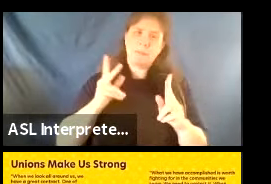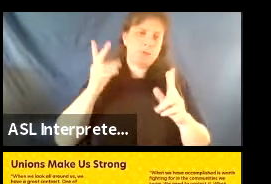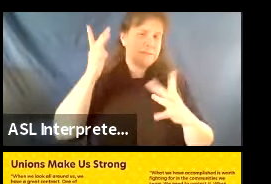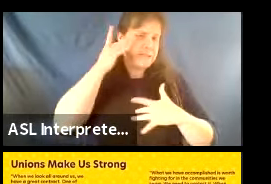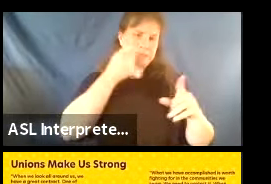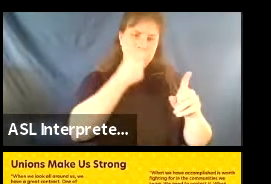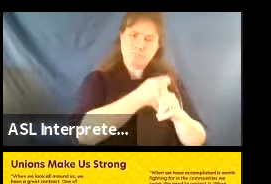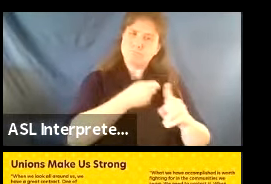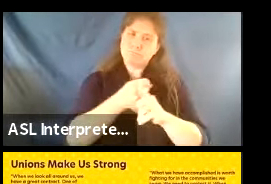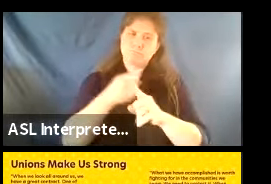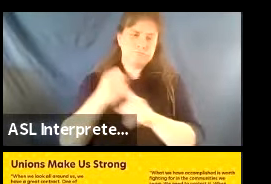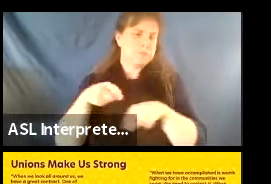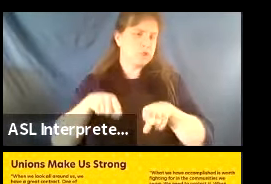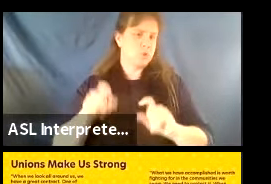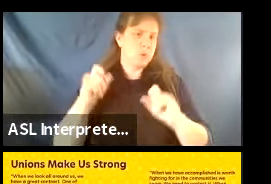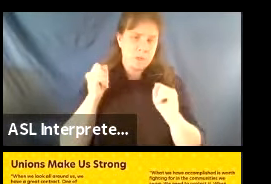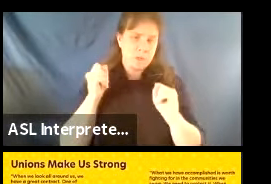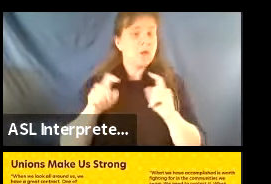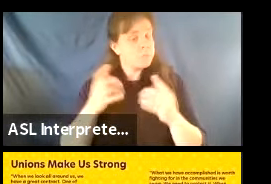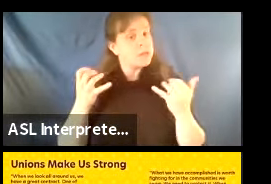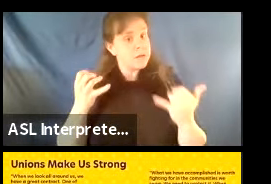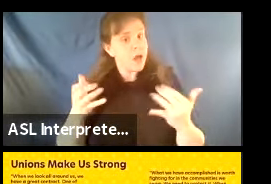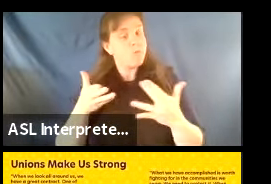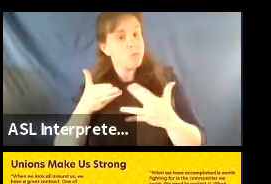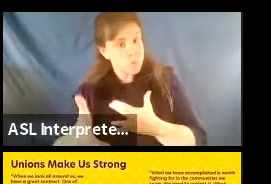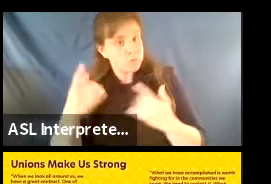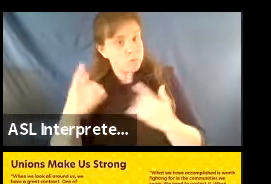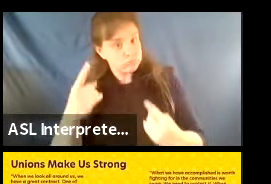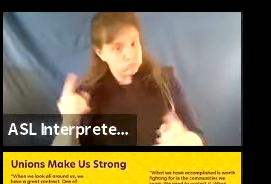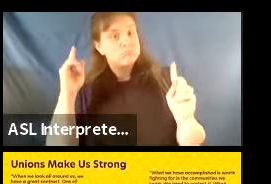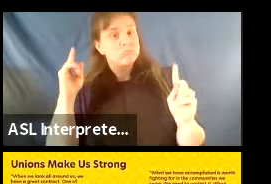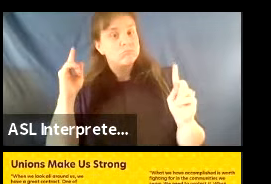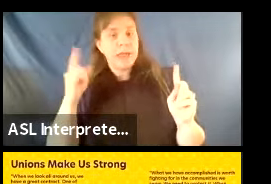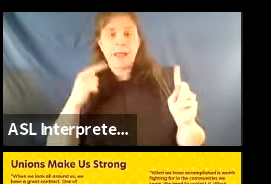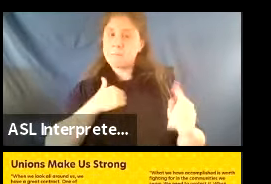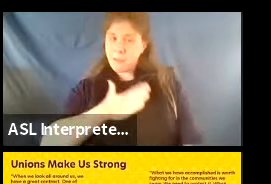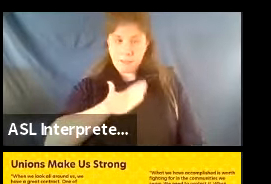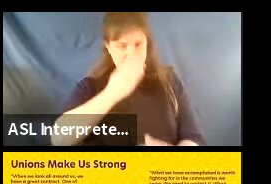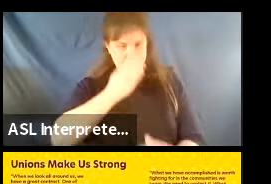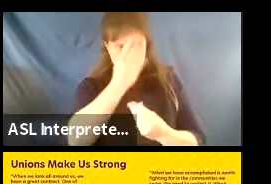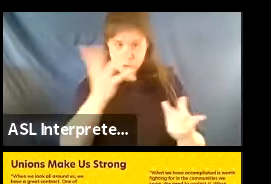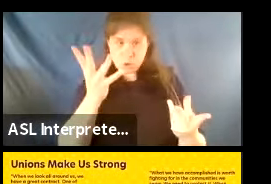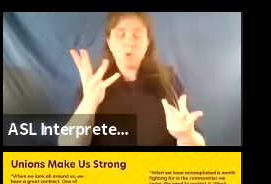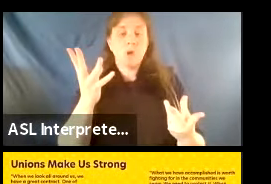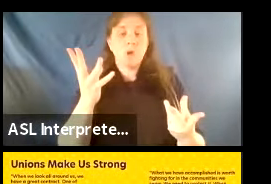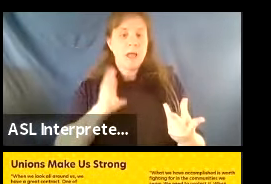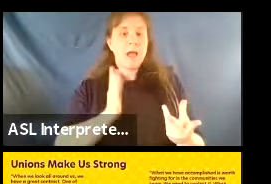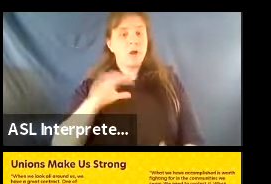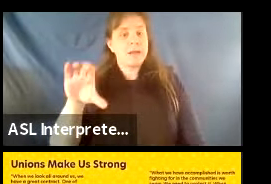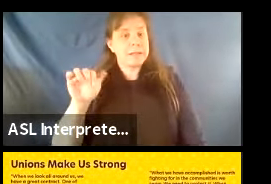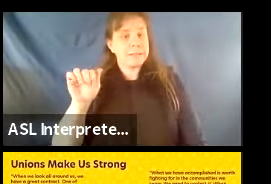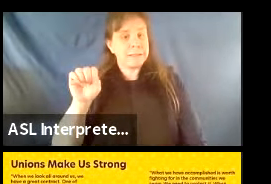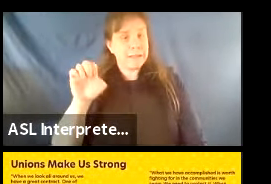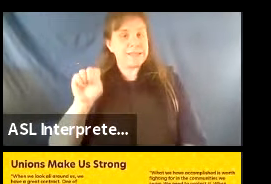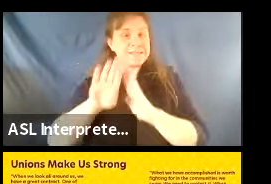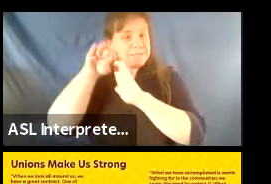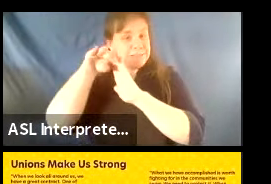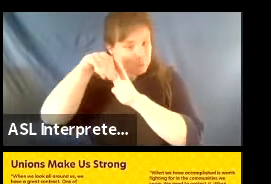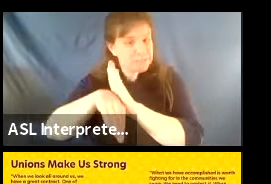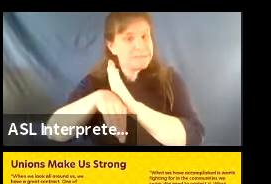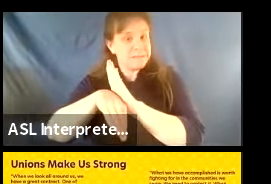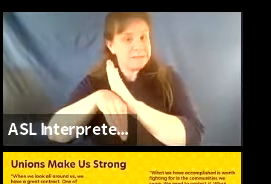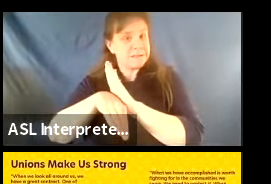have imagined. But we've gotten through that. And I am very happy to share that we're very encouraging trends right now. Our cases are decreasing. They're actually decreasing